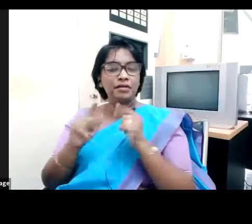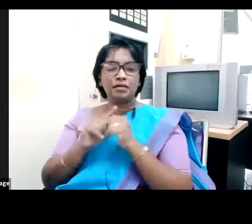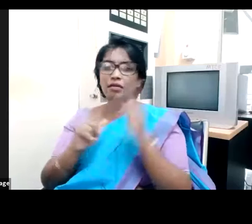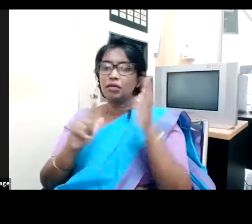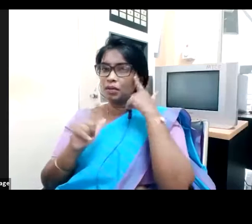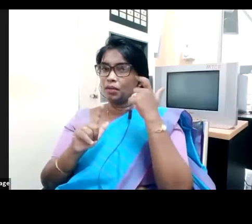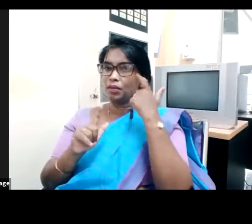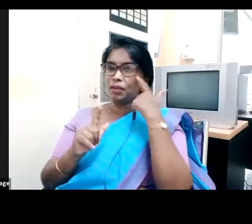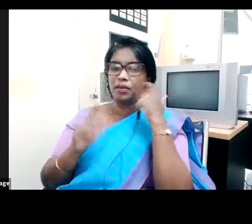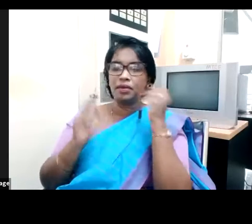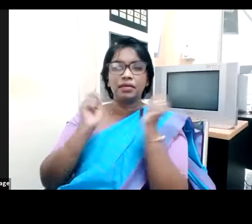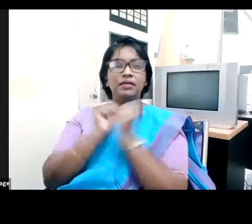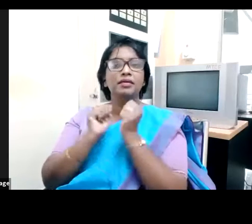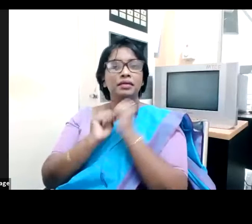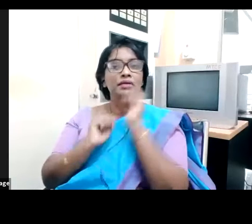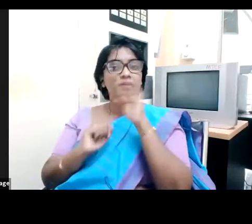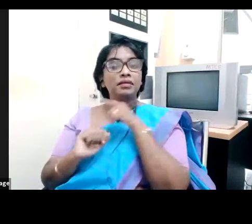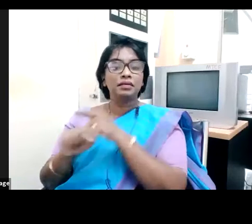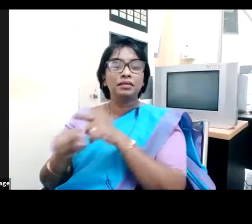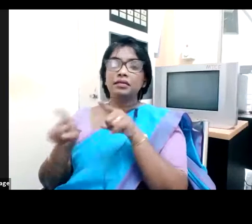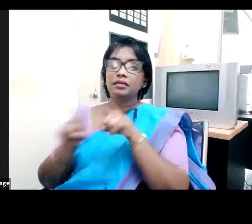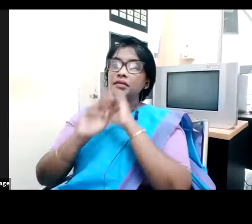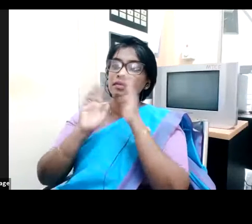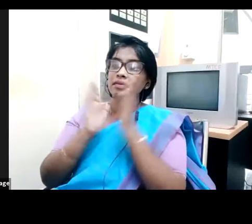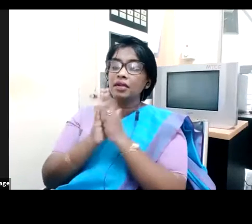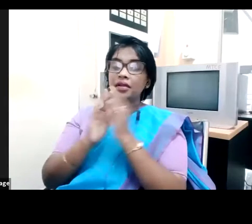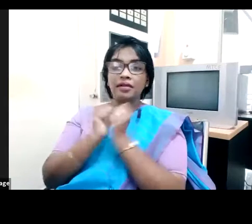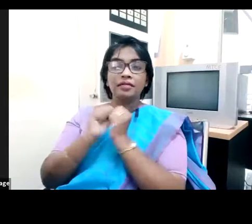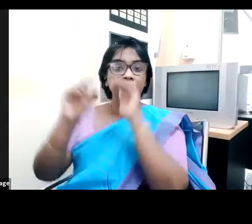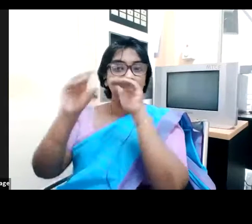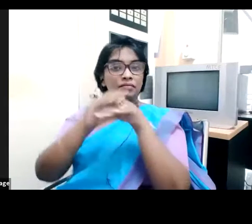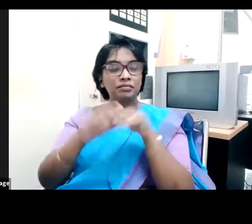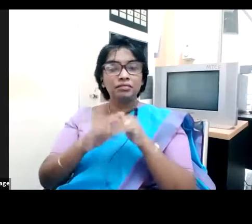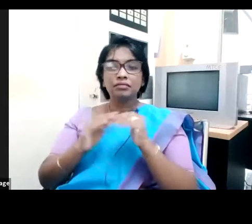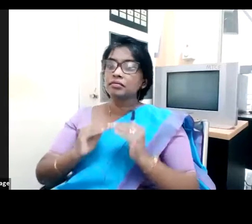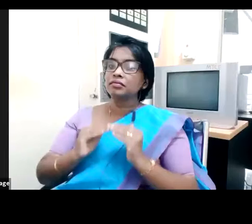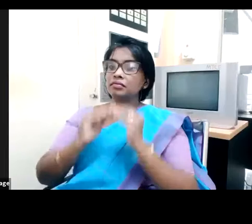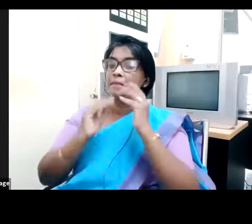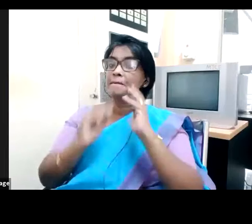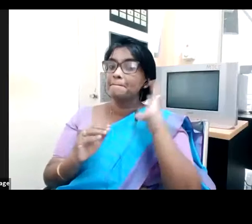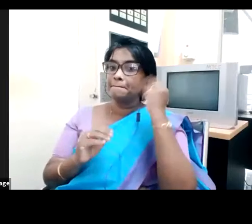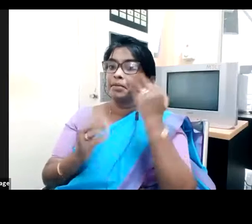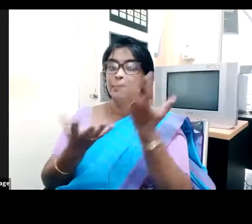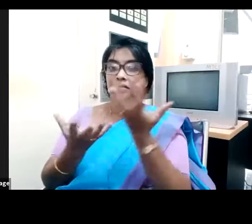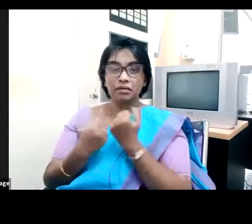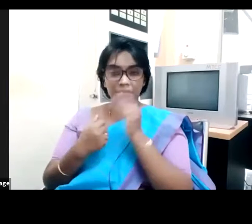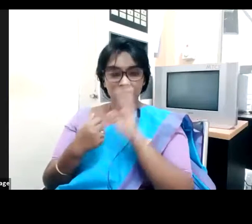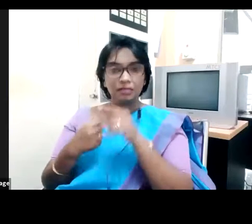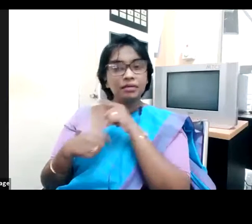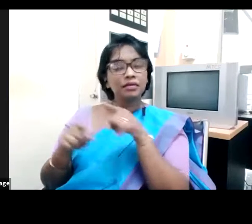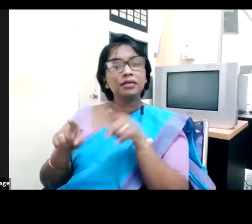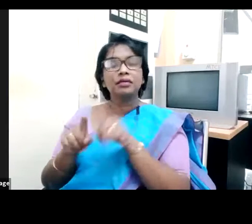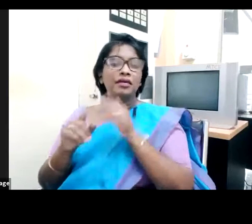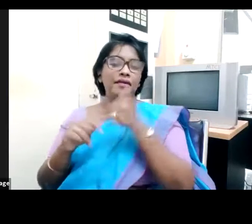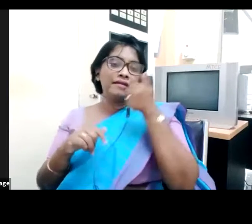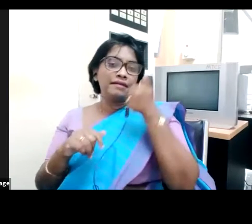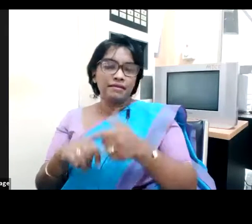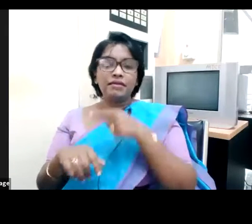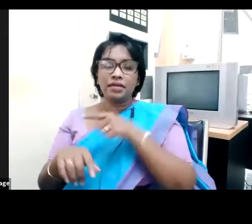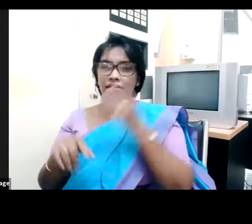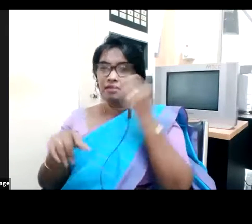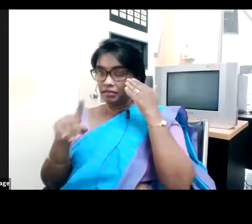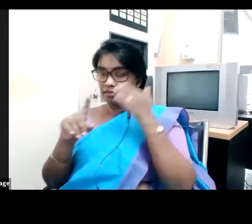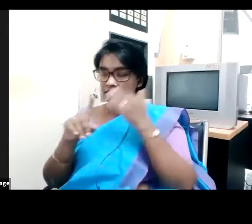their careers. So we do have, it is very important. It is not only at our